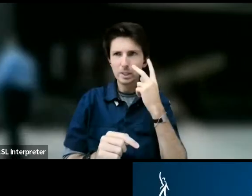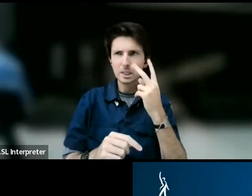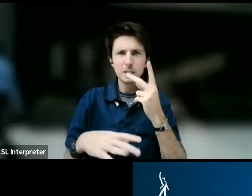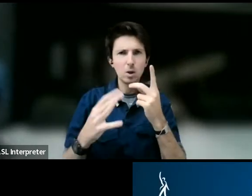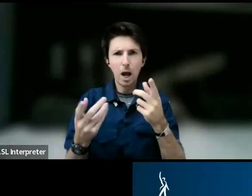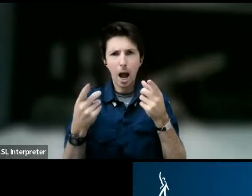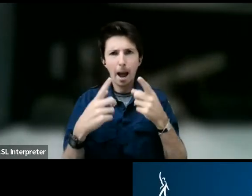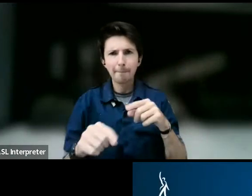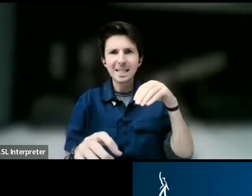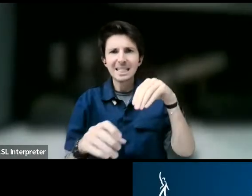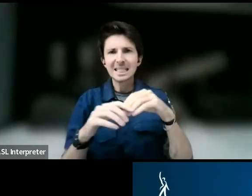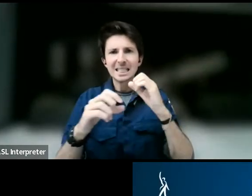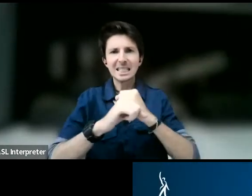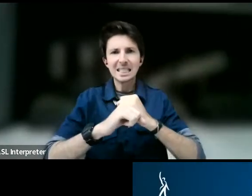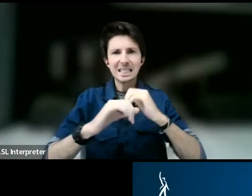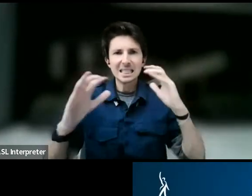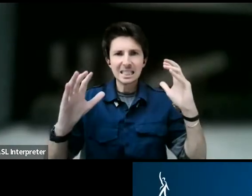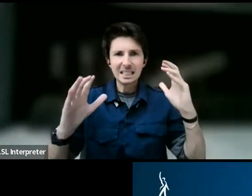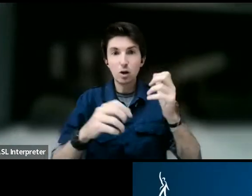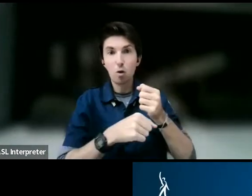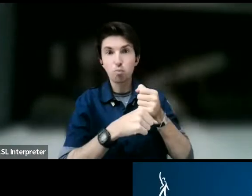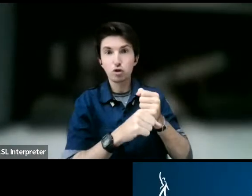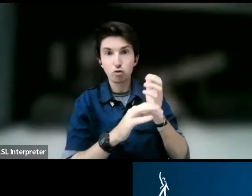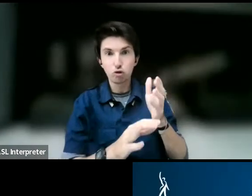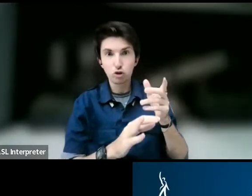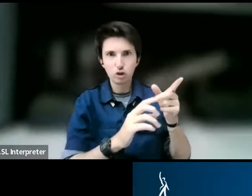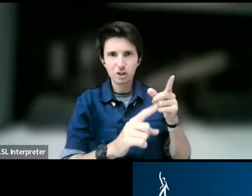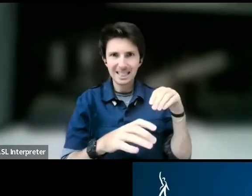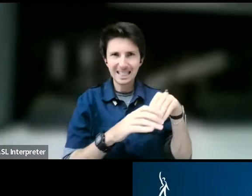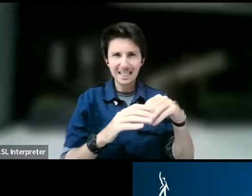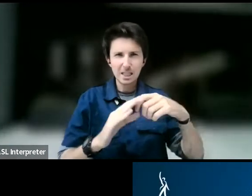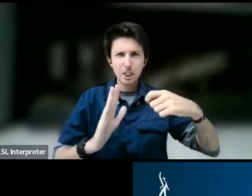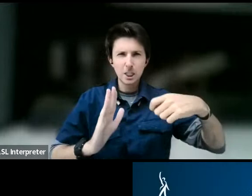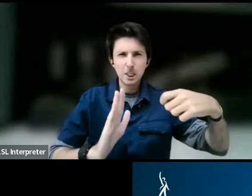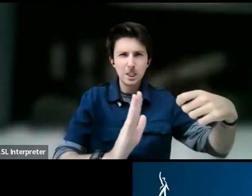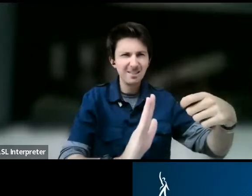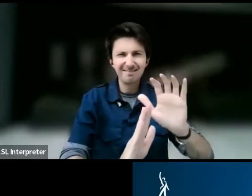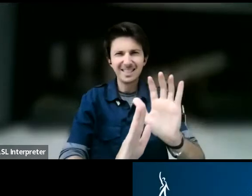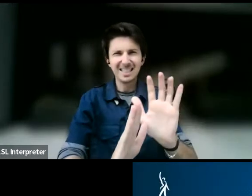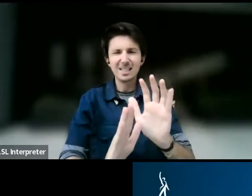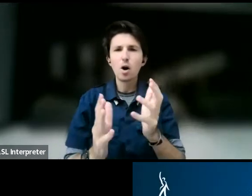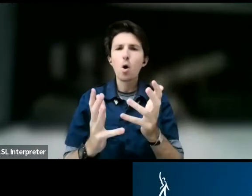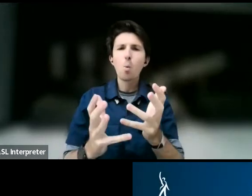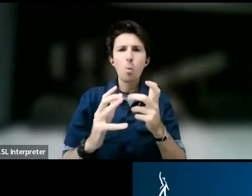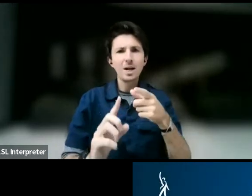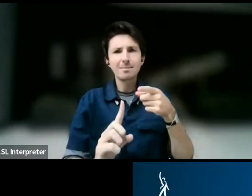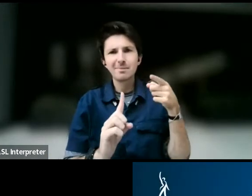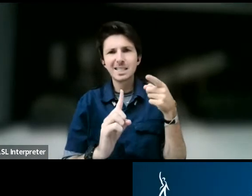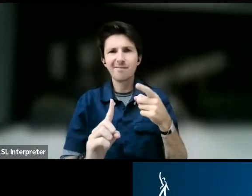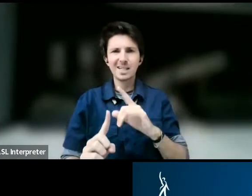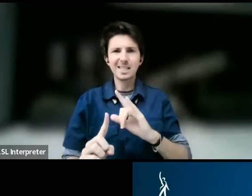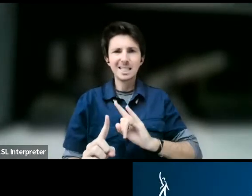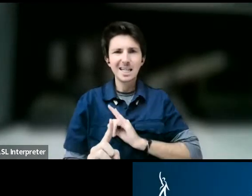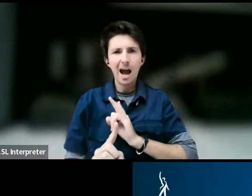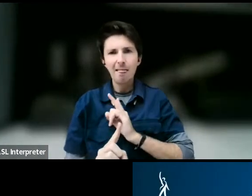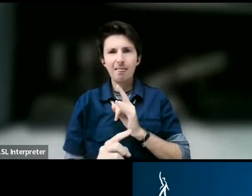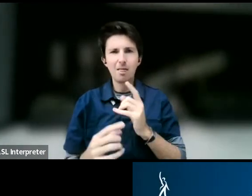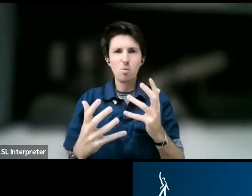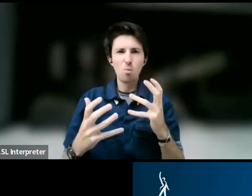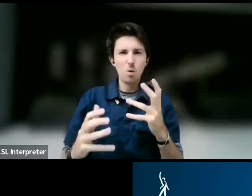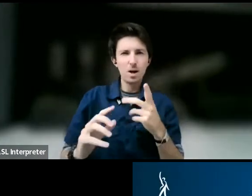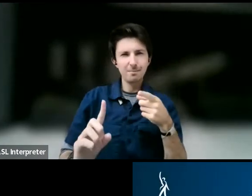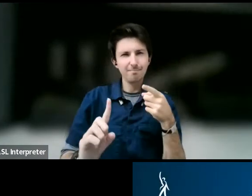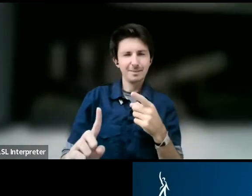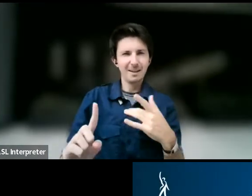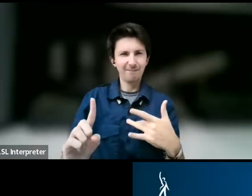producer wants a really specific look, sometimes that means bringing us in for a costume fitting or requesting that we provide a